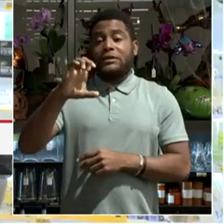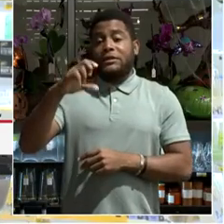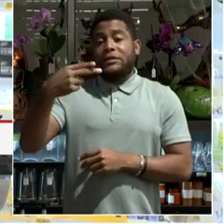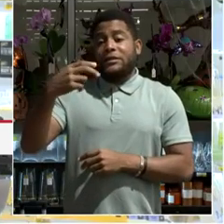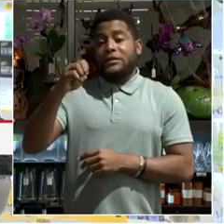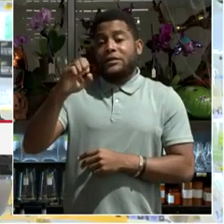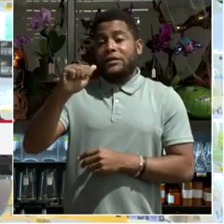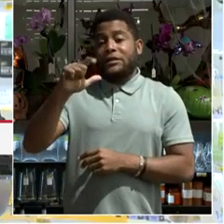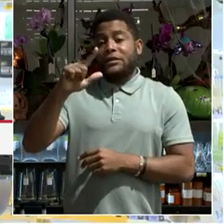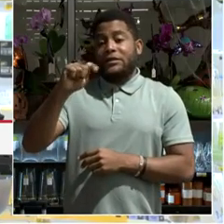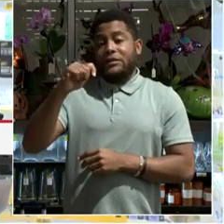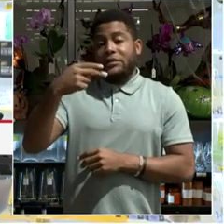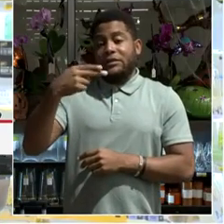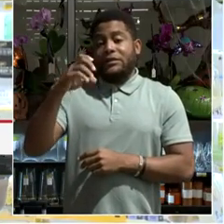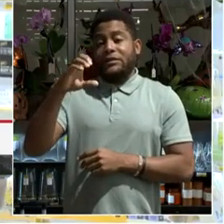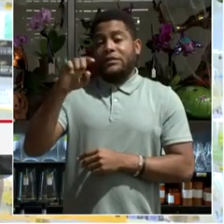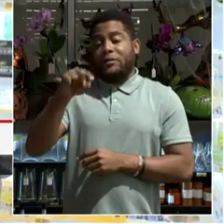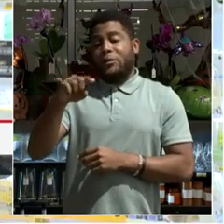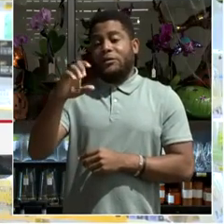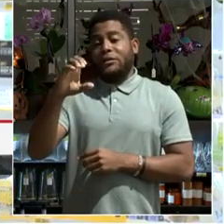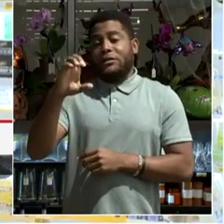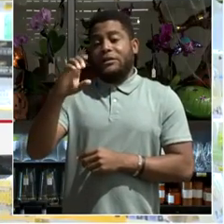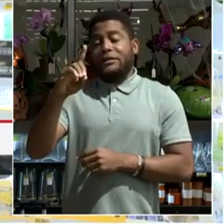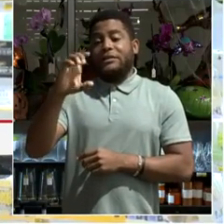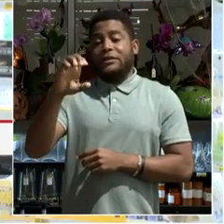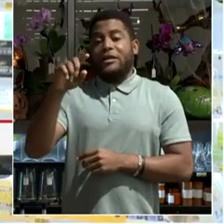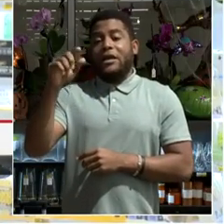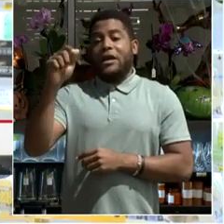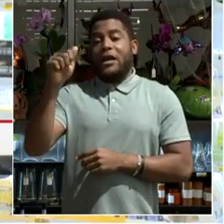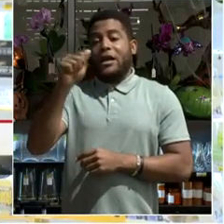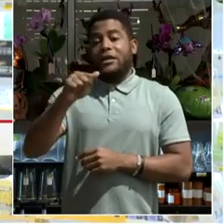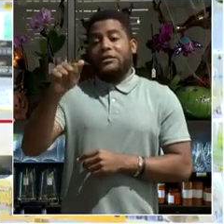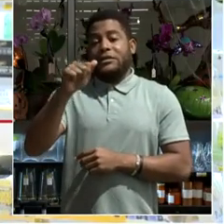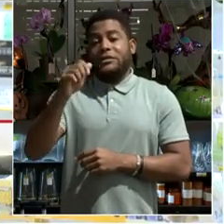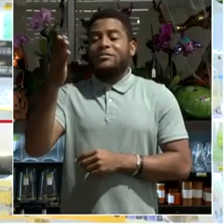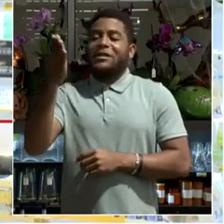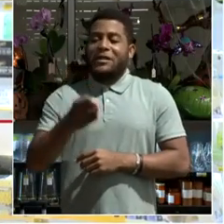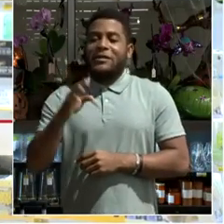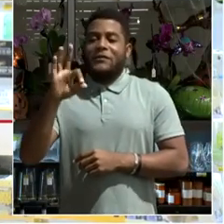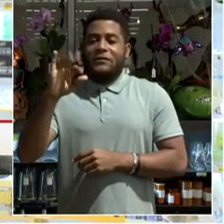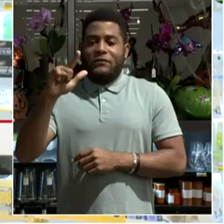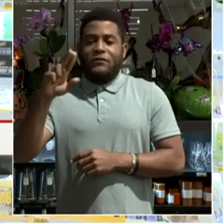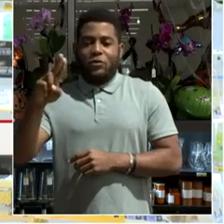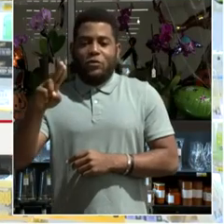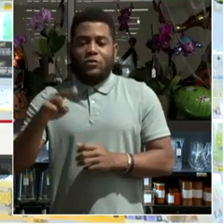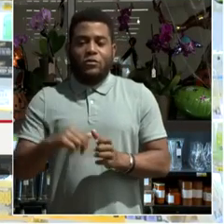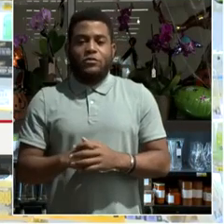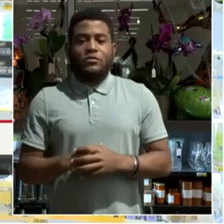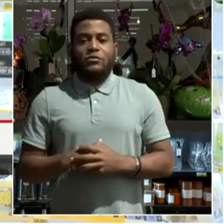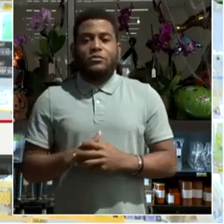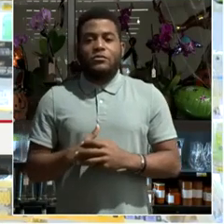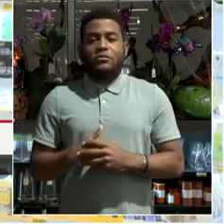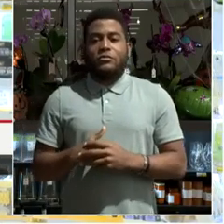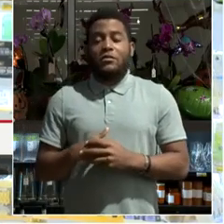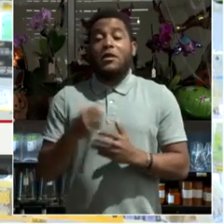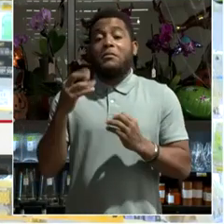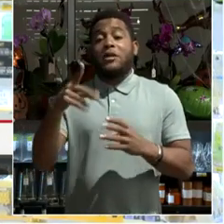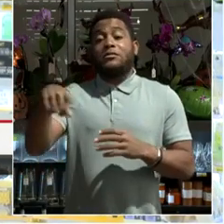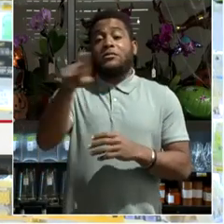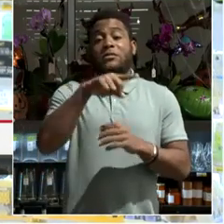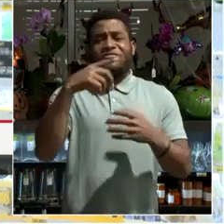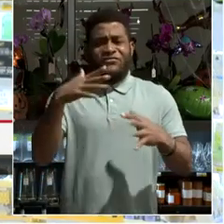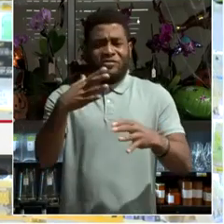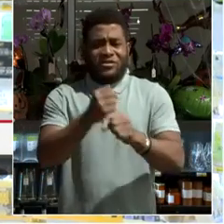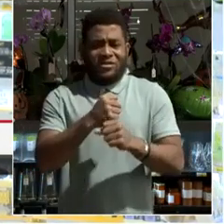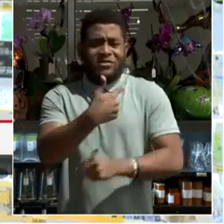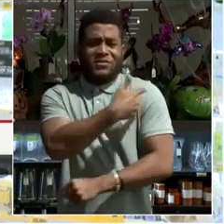dchealth.dc.gov/flu for the many locations that you can get your flu shot and, of course, from your own provider. One big